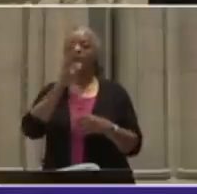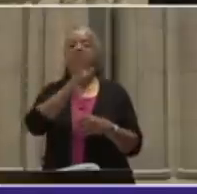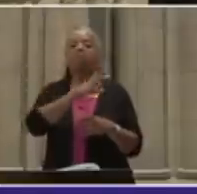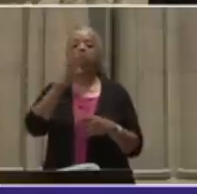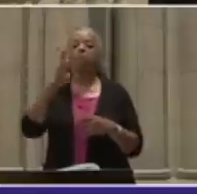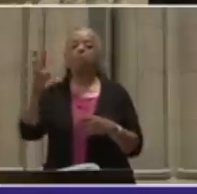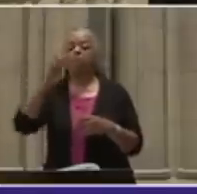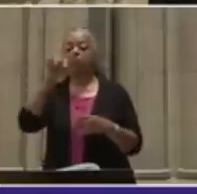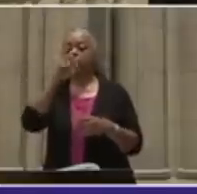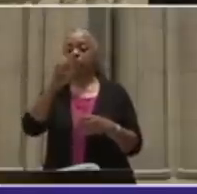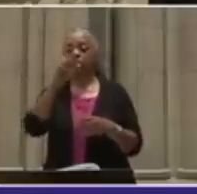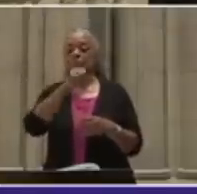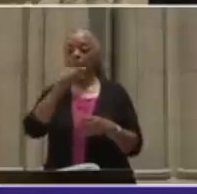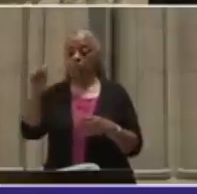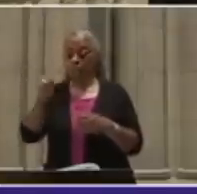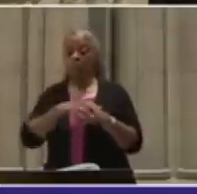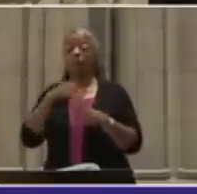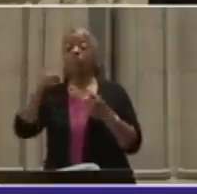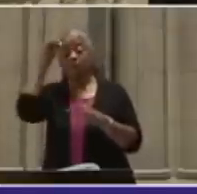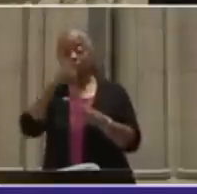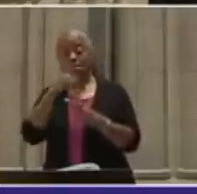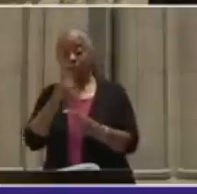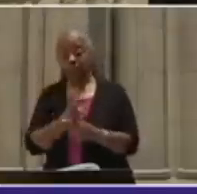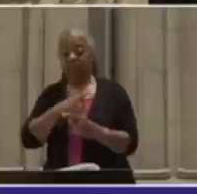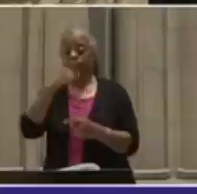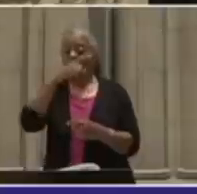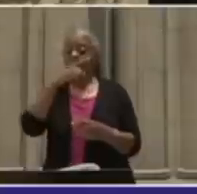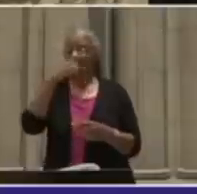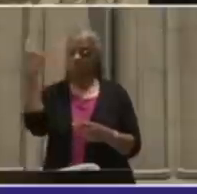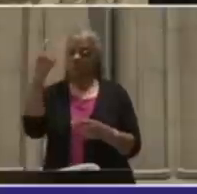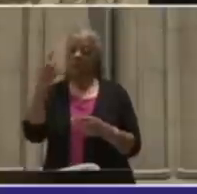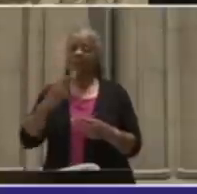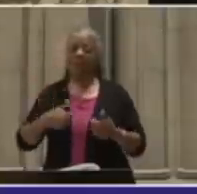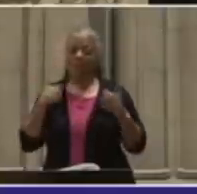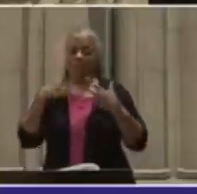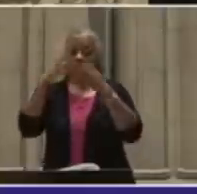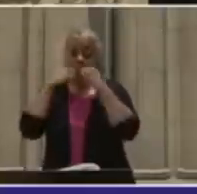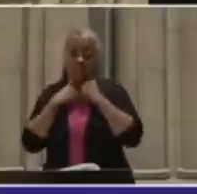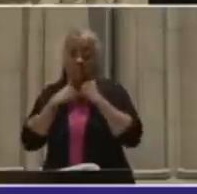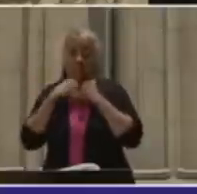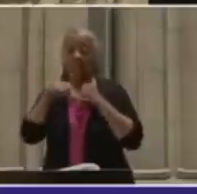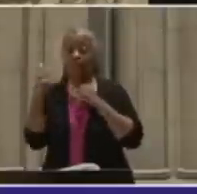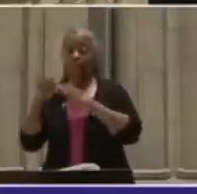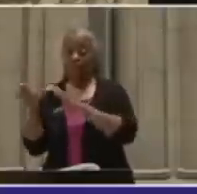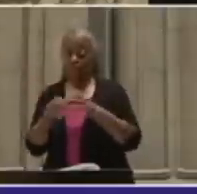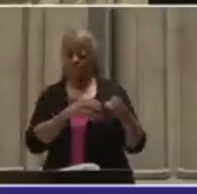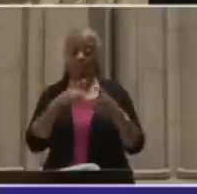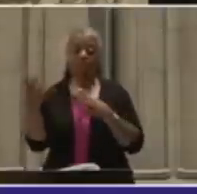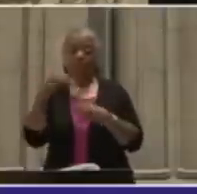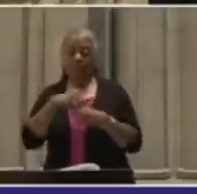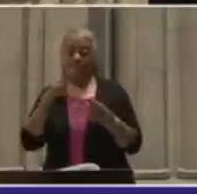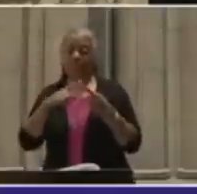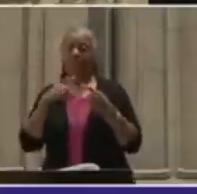June 20, 2020. To my brothers and sisters in Black Lives Matters and other bodies that are engaging